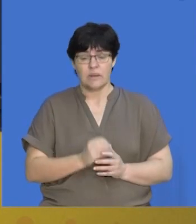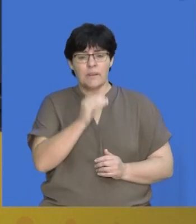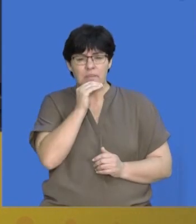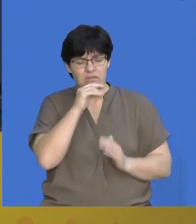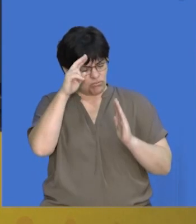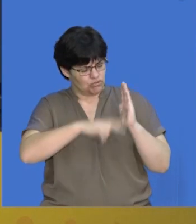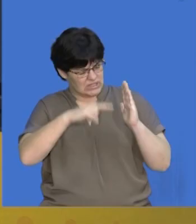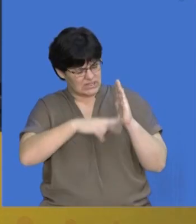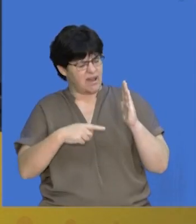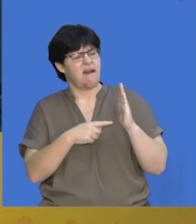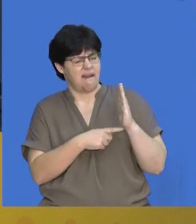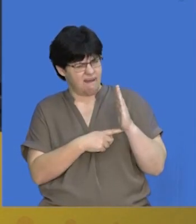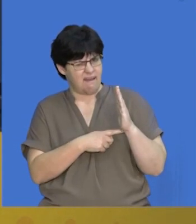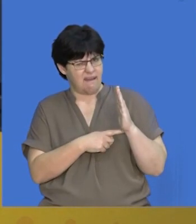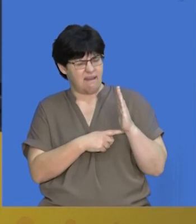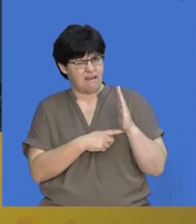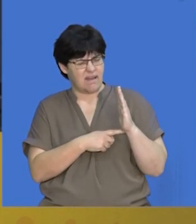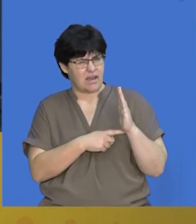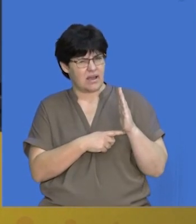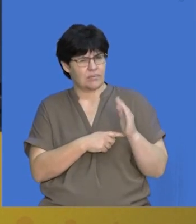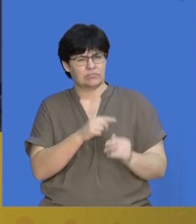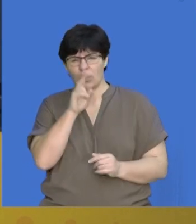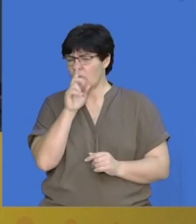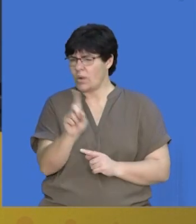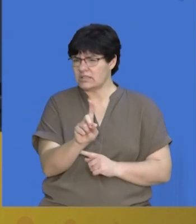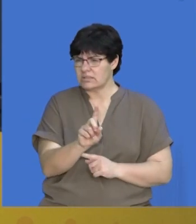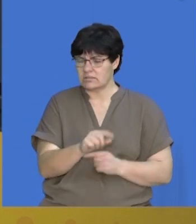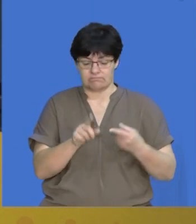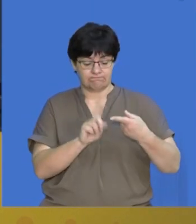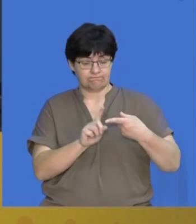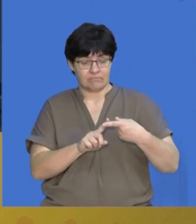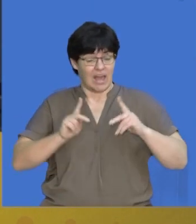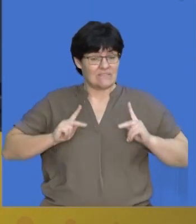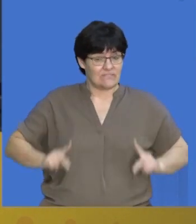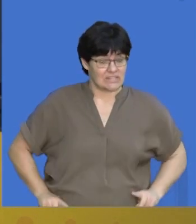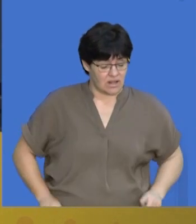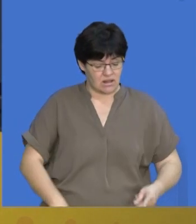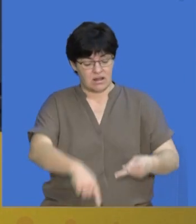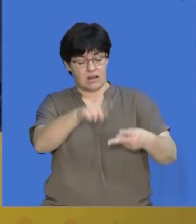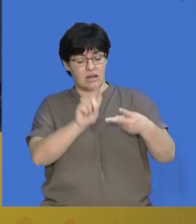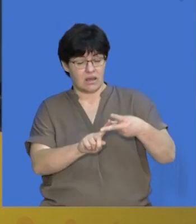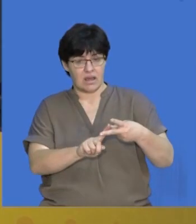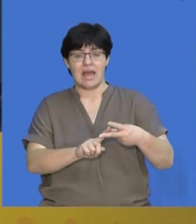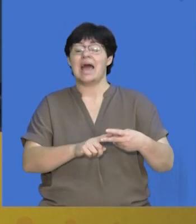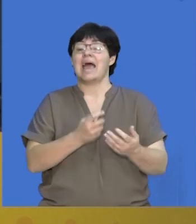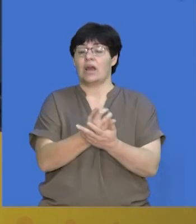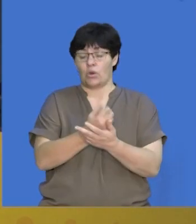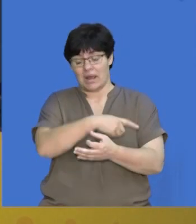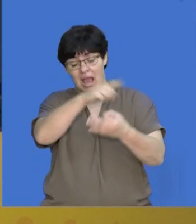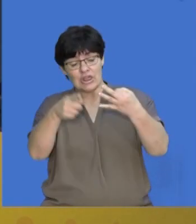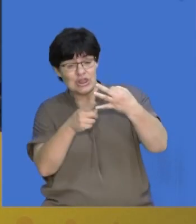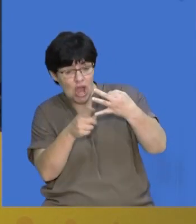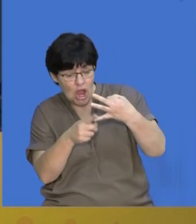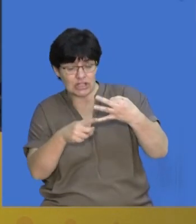this question that you will be looking at firstly the physical, and then the economic, and then the